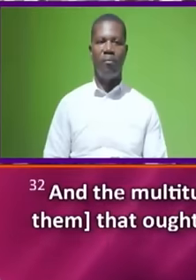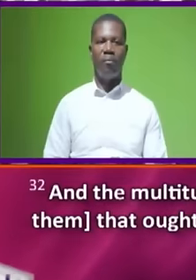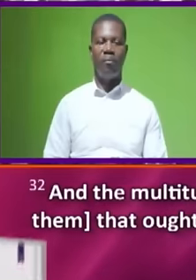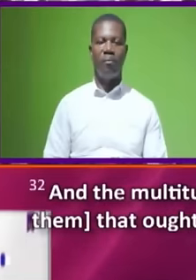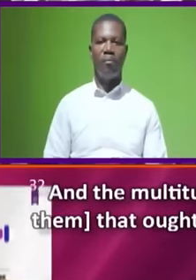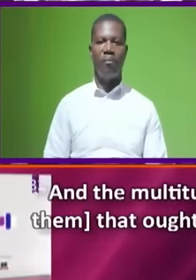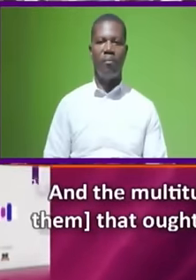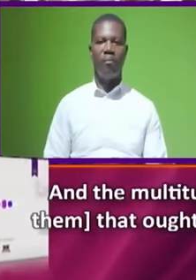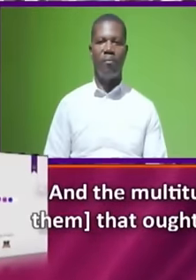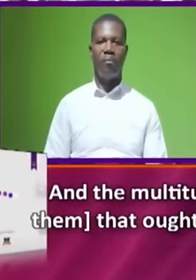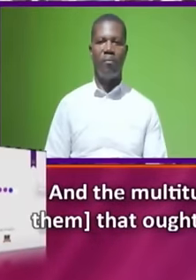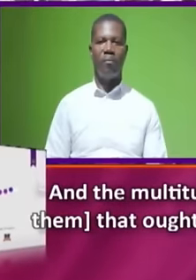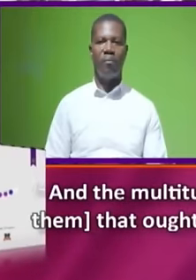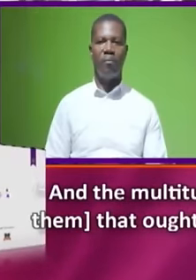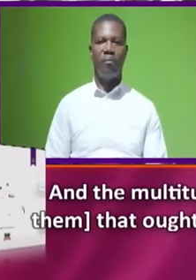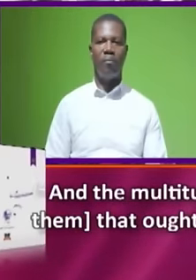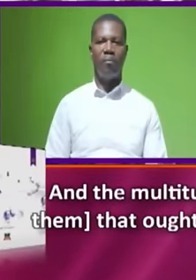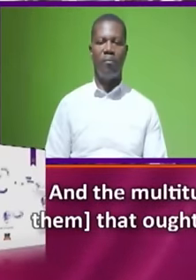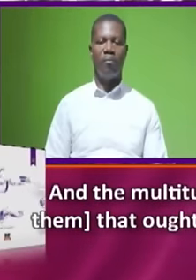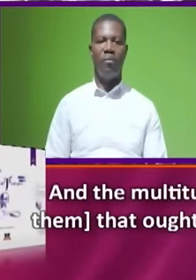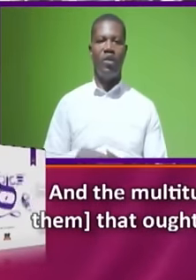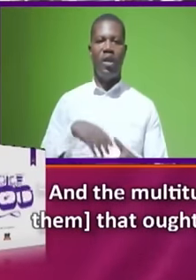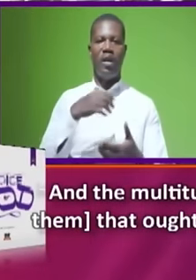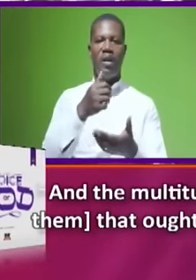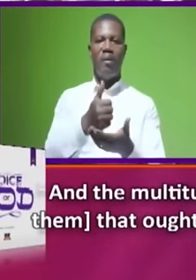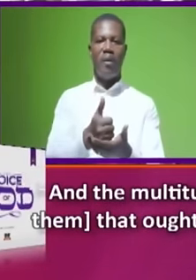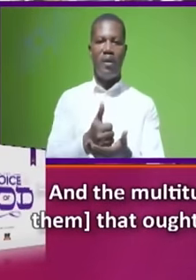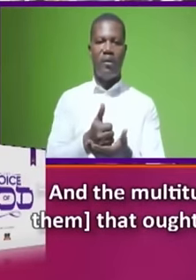I, Stephen Adomkyeiduah. Amen.